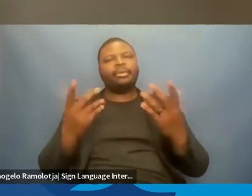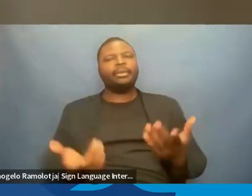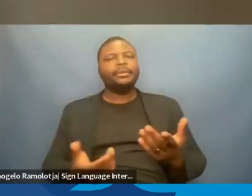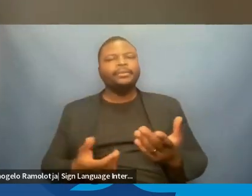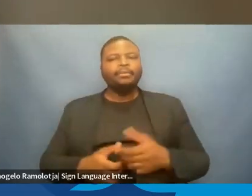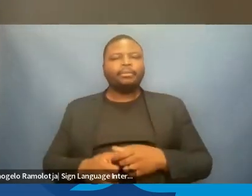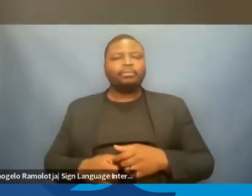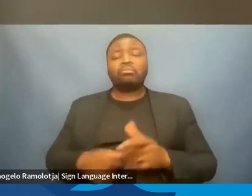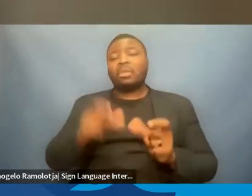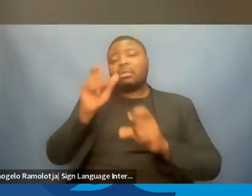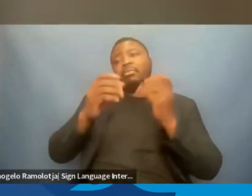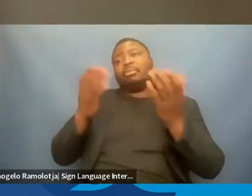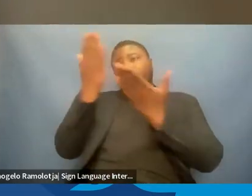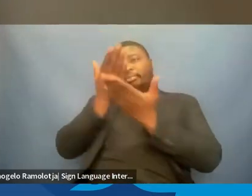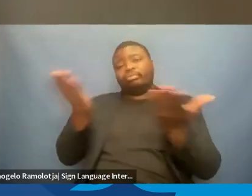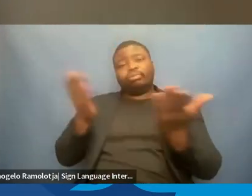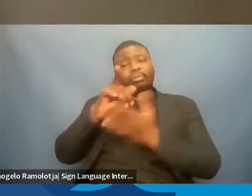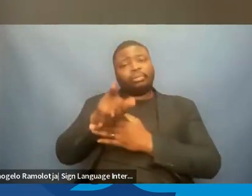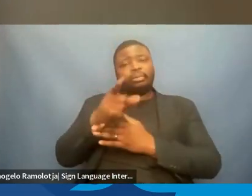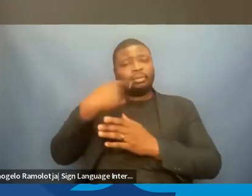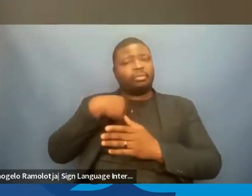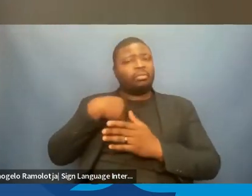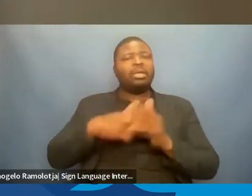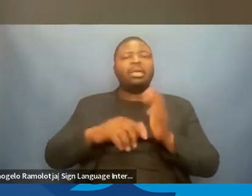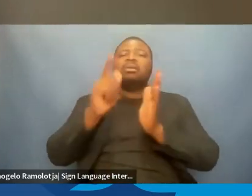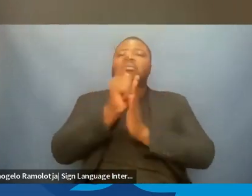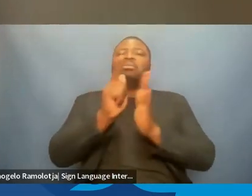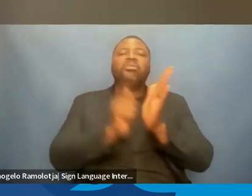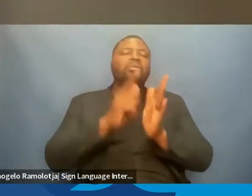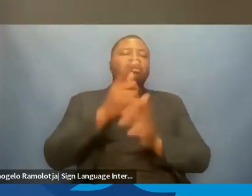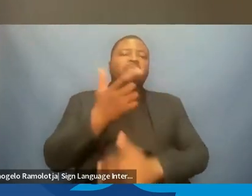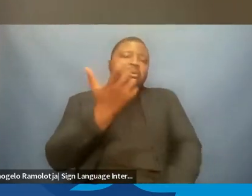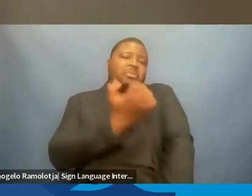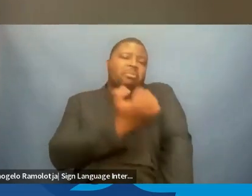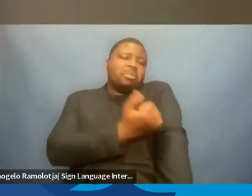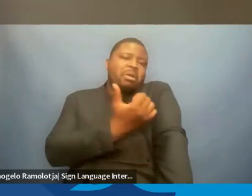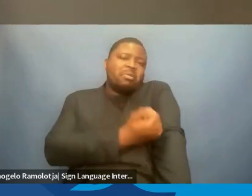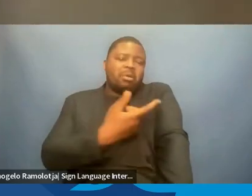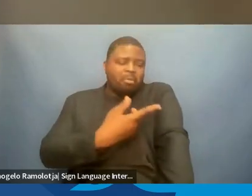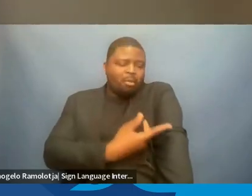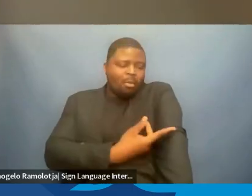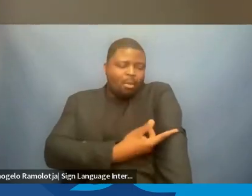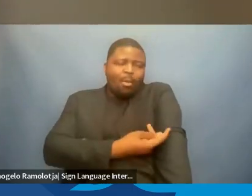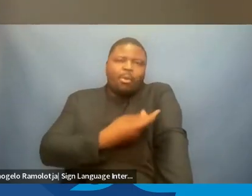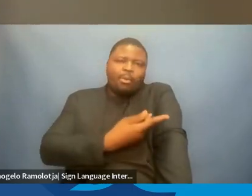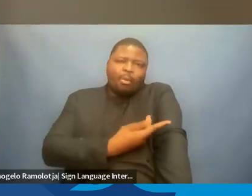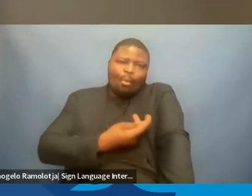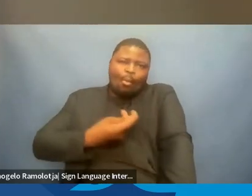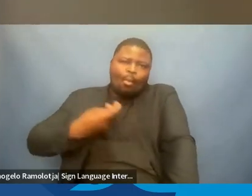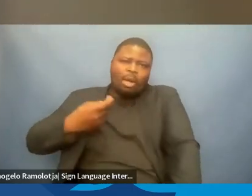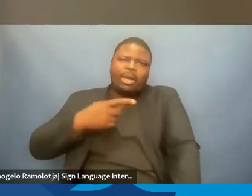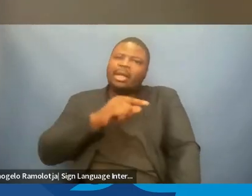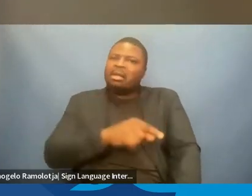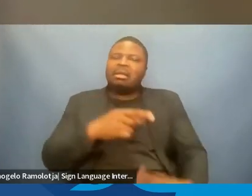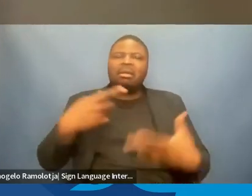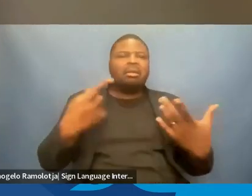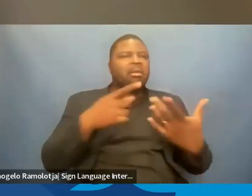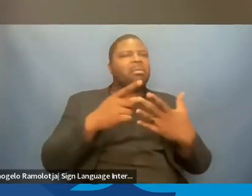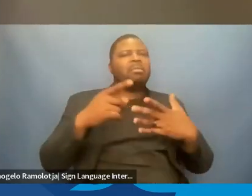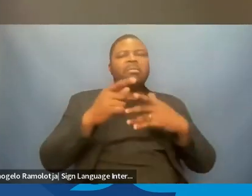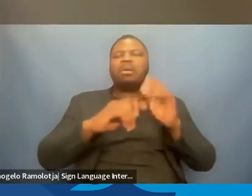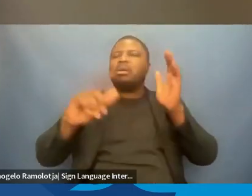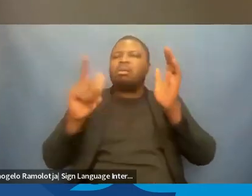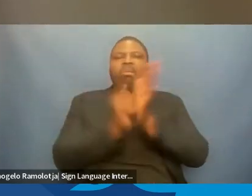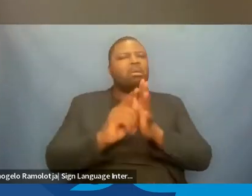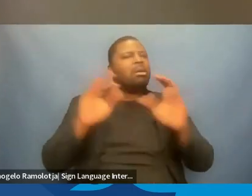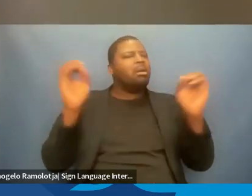no legislative barrier to providing needle and syringe programs at any level, including primary healthcare. In